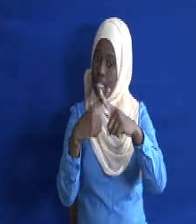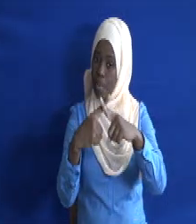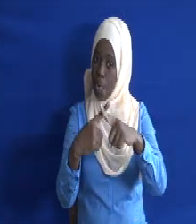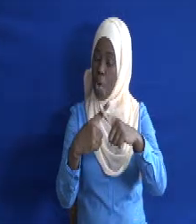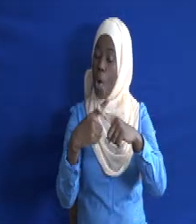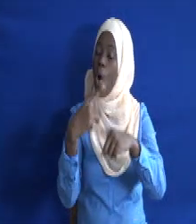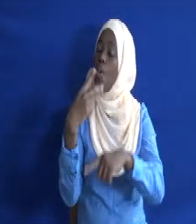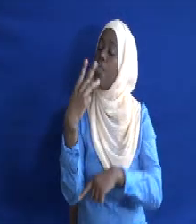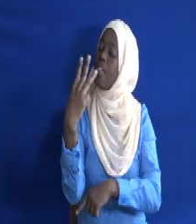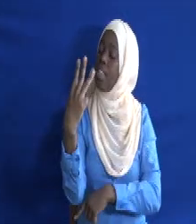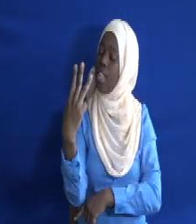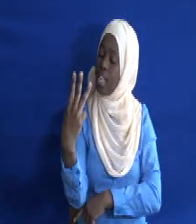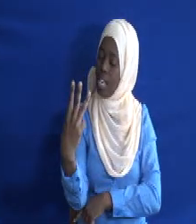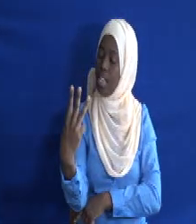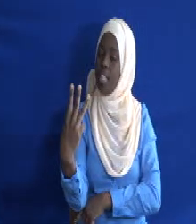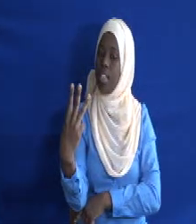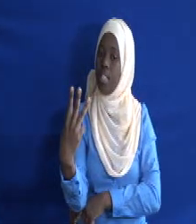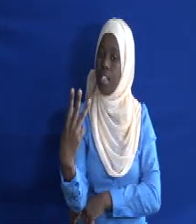multiples of 3